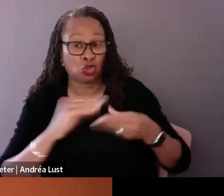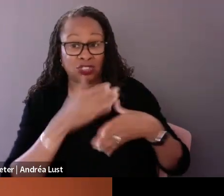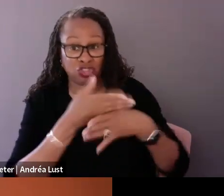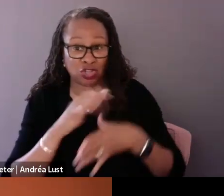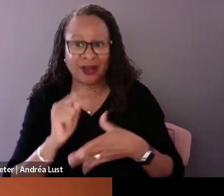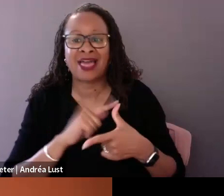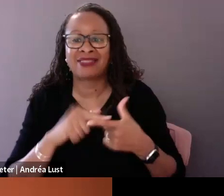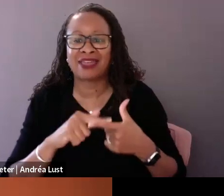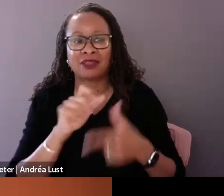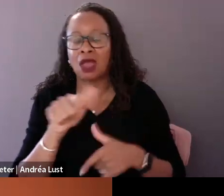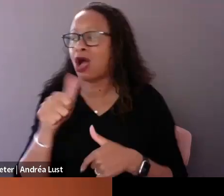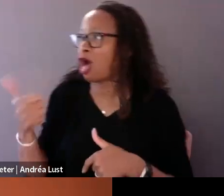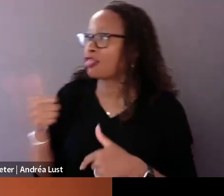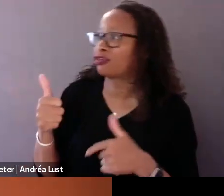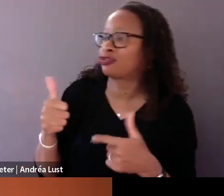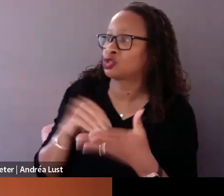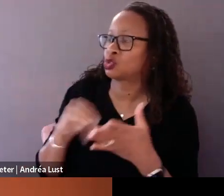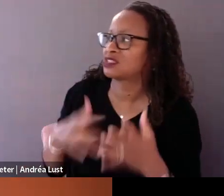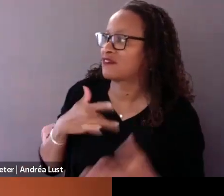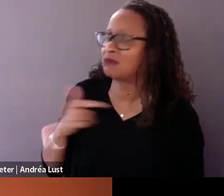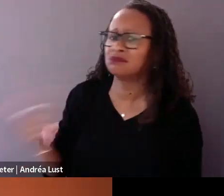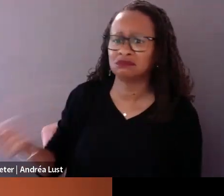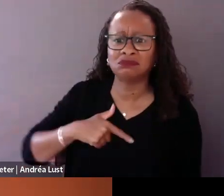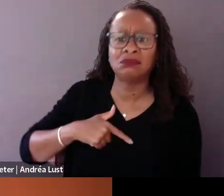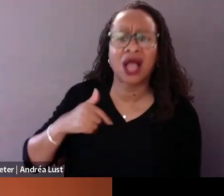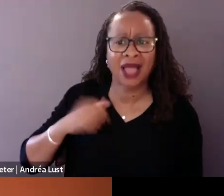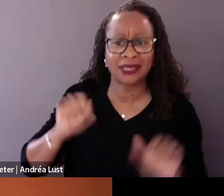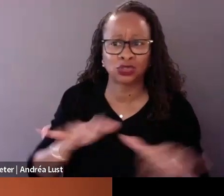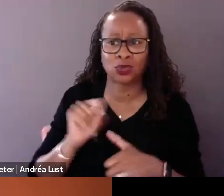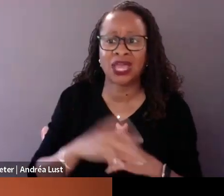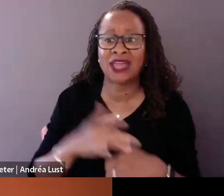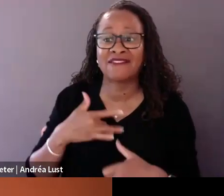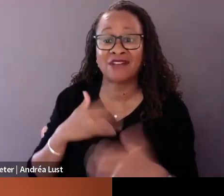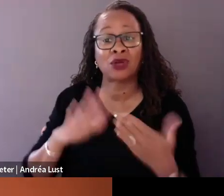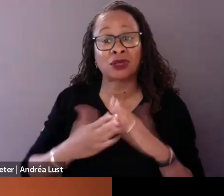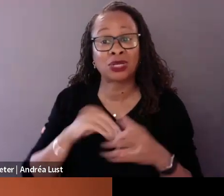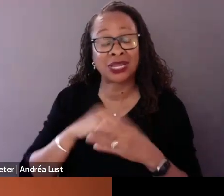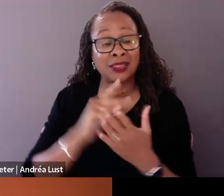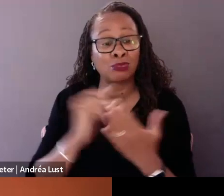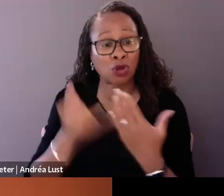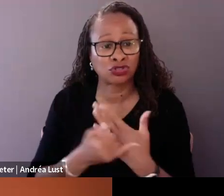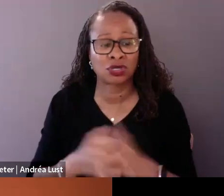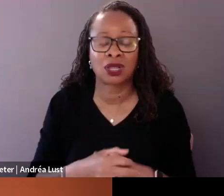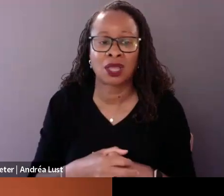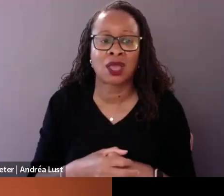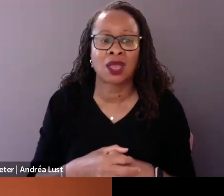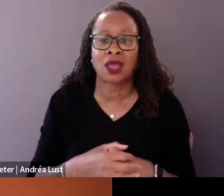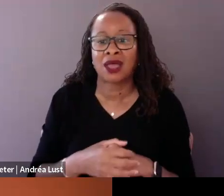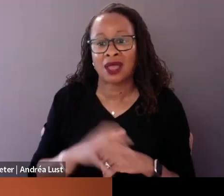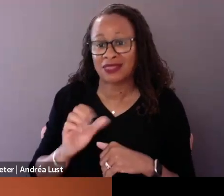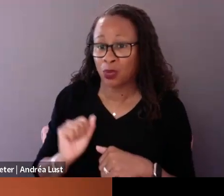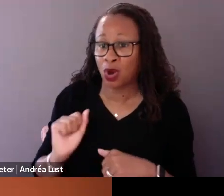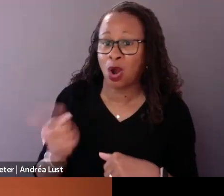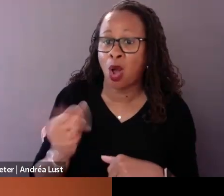you know, a real sort of community in this project. And they were all undergoing their own sort of